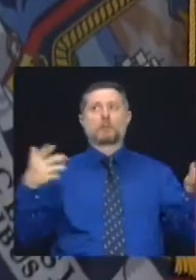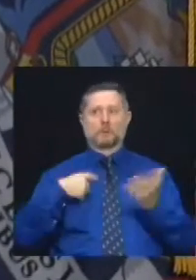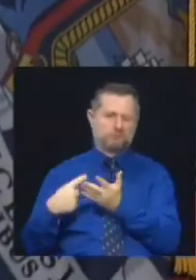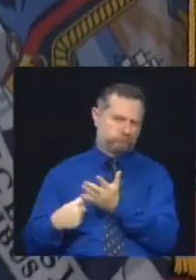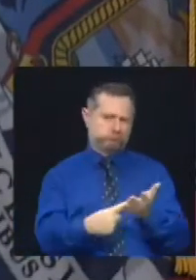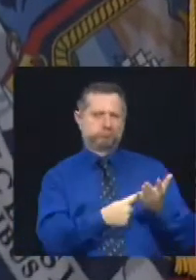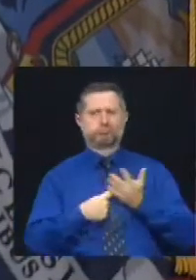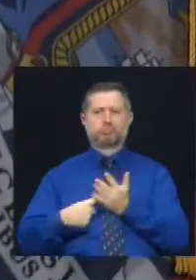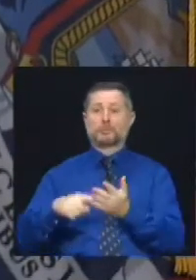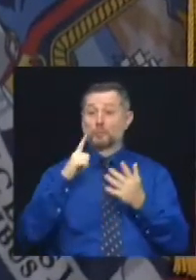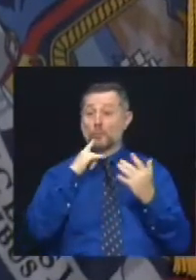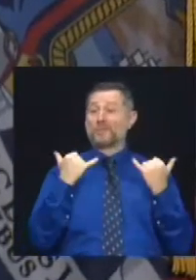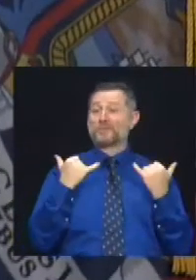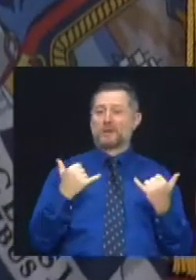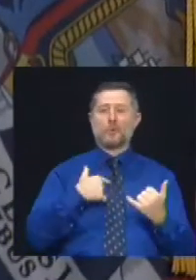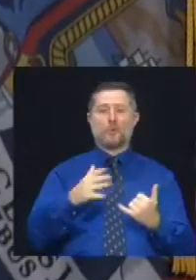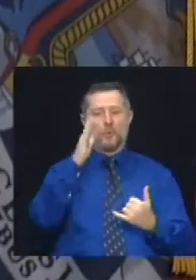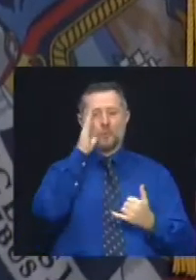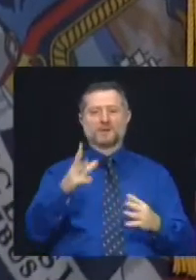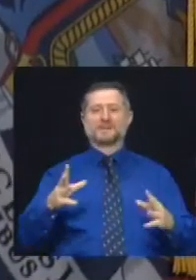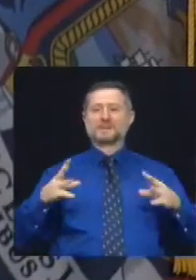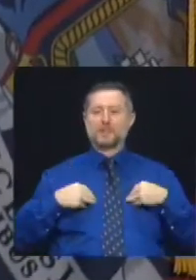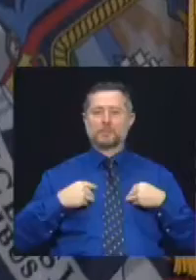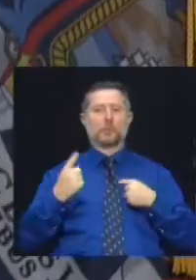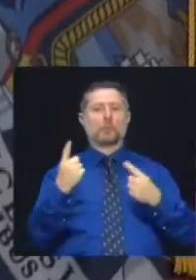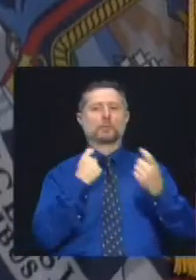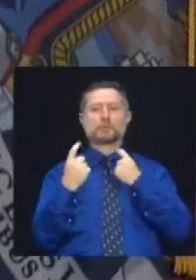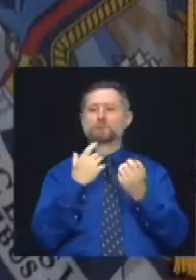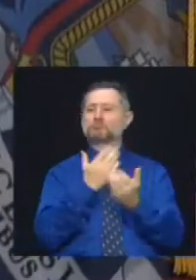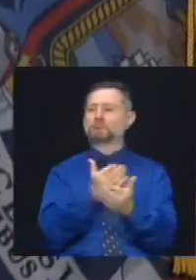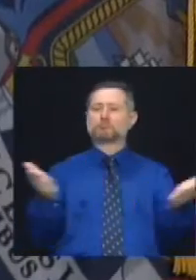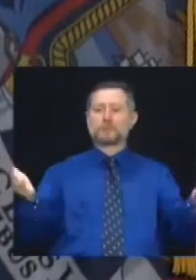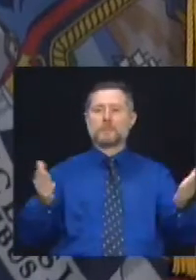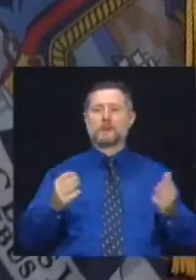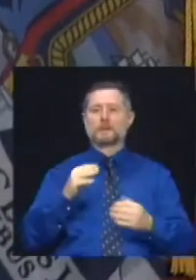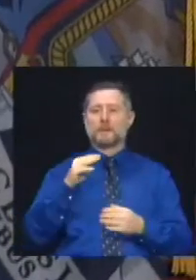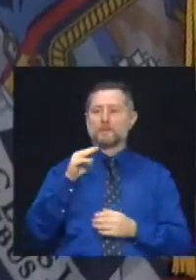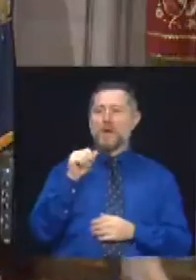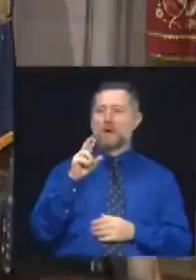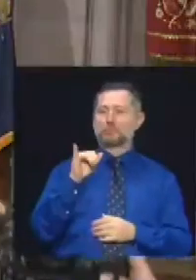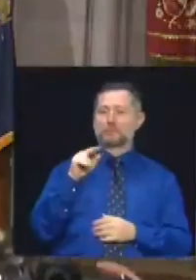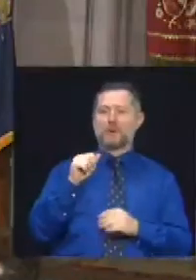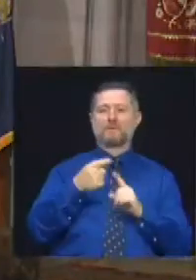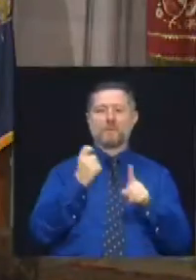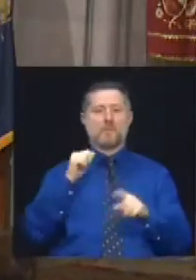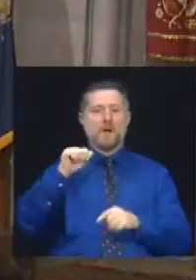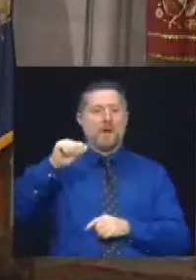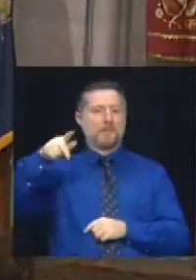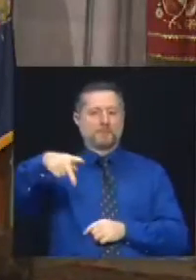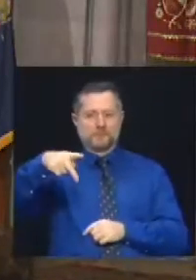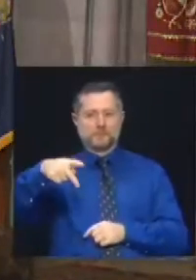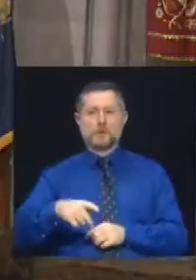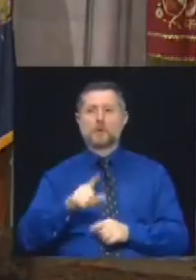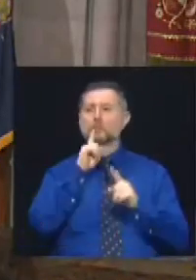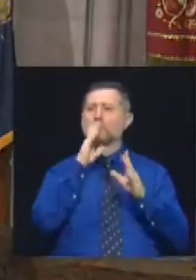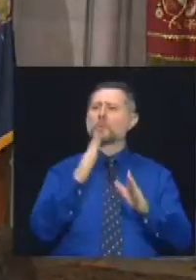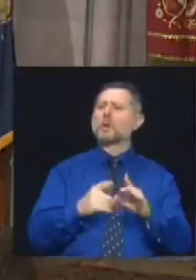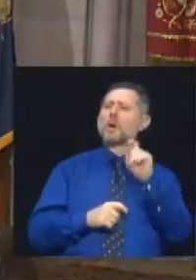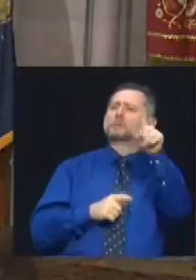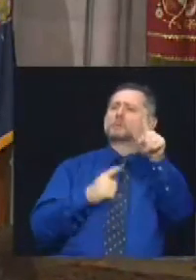I'll take a few questions. And let me call on Marina from AP right now. Marina. Do you think that there's another mechanism for people who want more